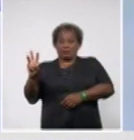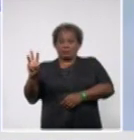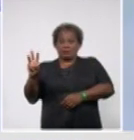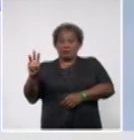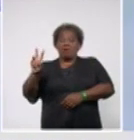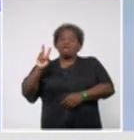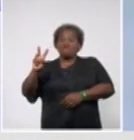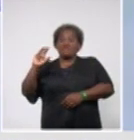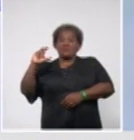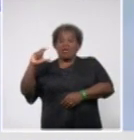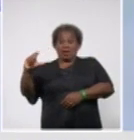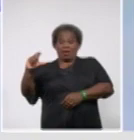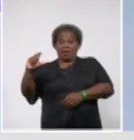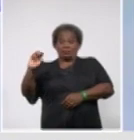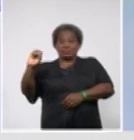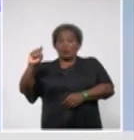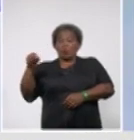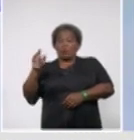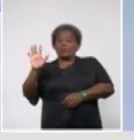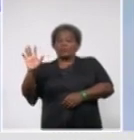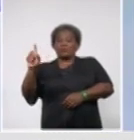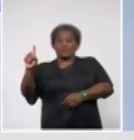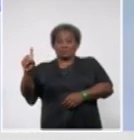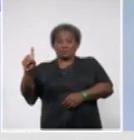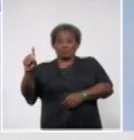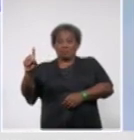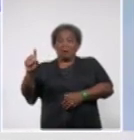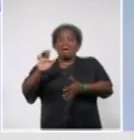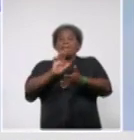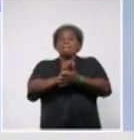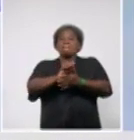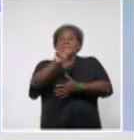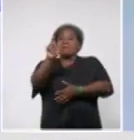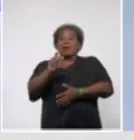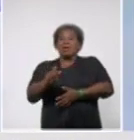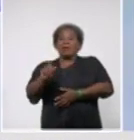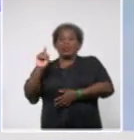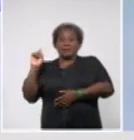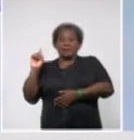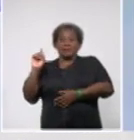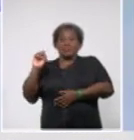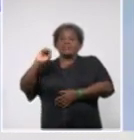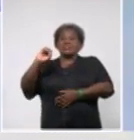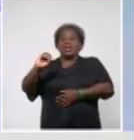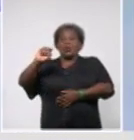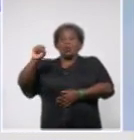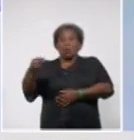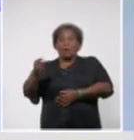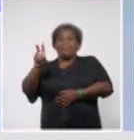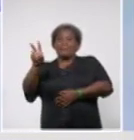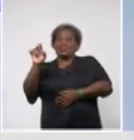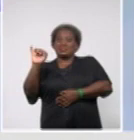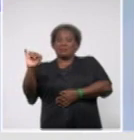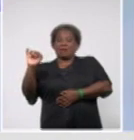Mayabeque with 0.26. And Camagüey with a rate